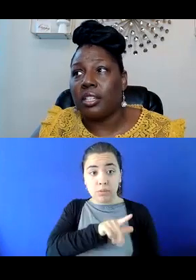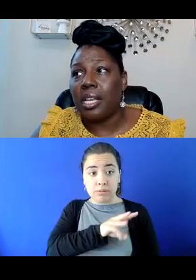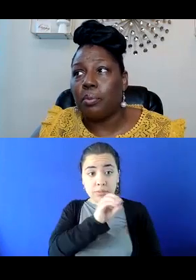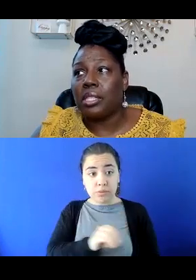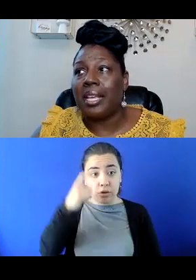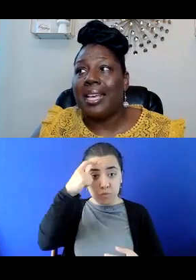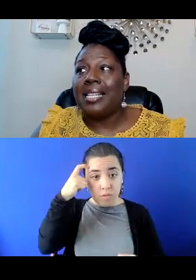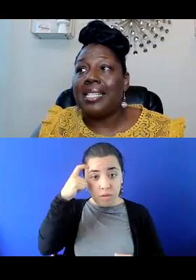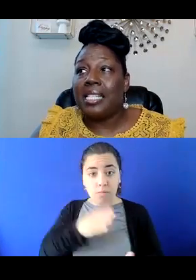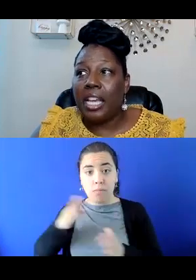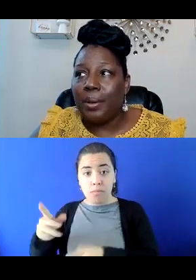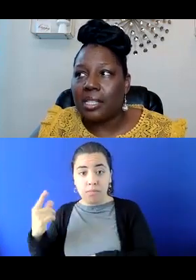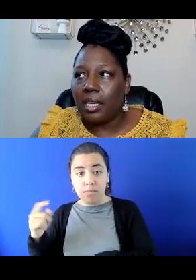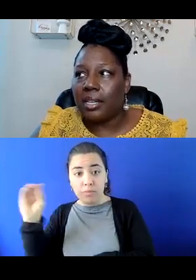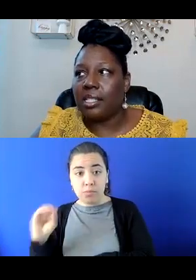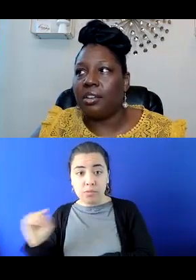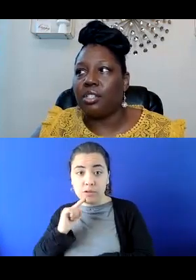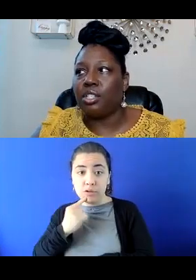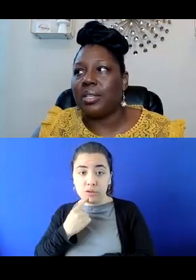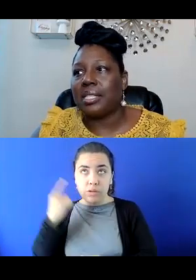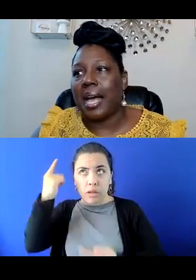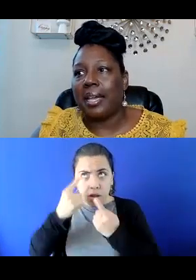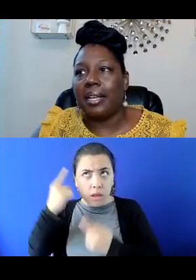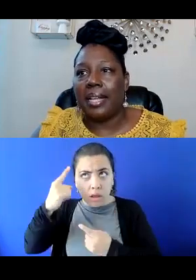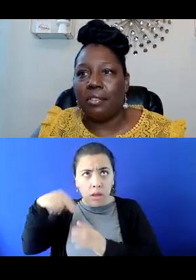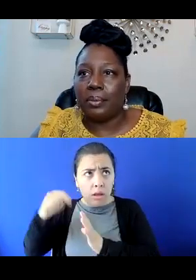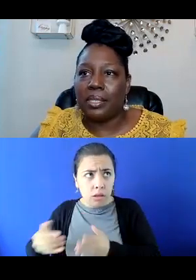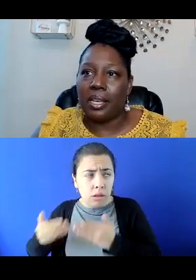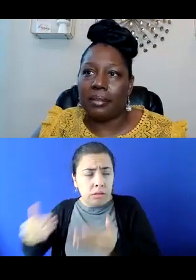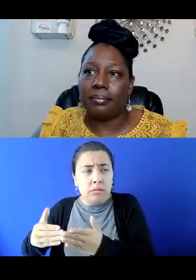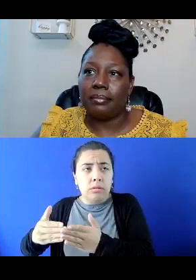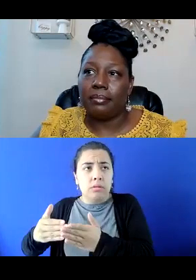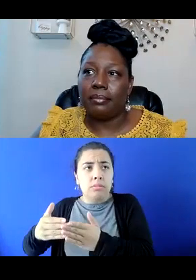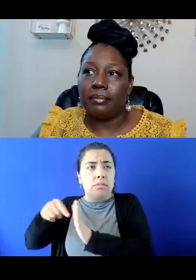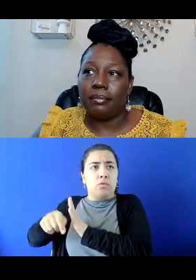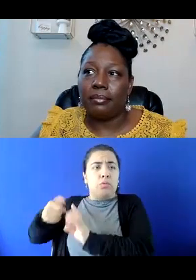use, 13%, seriously considered suicide, 11%.